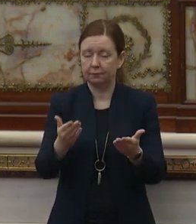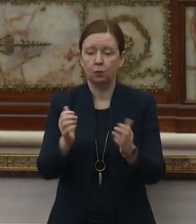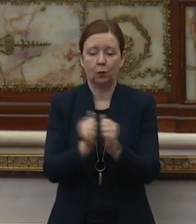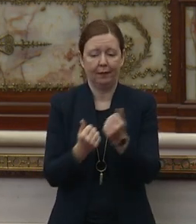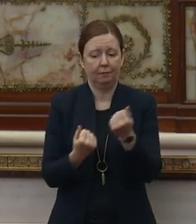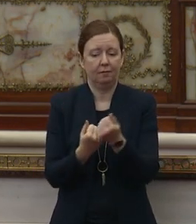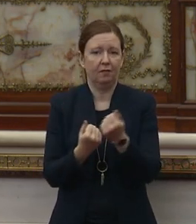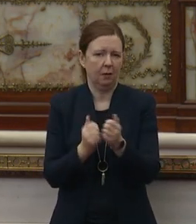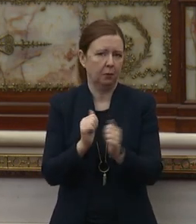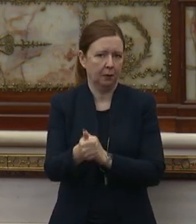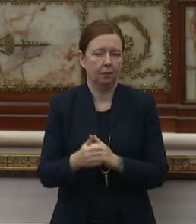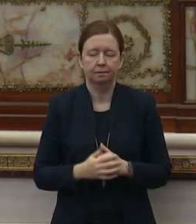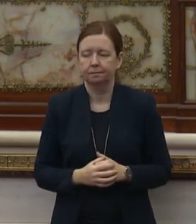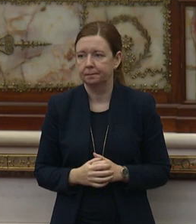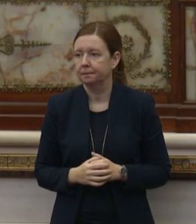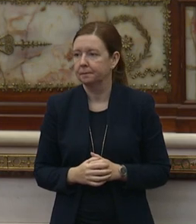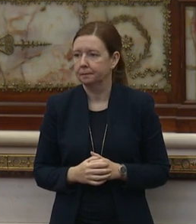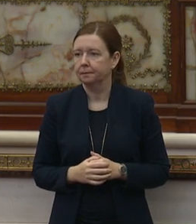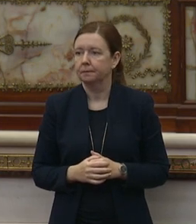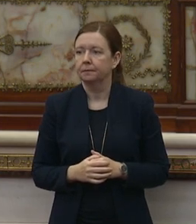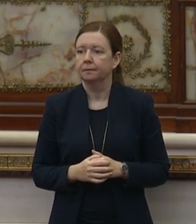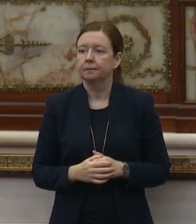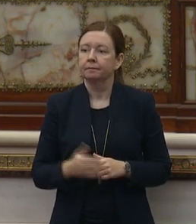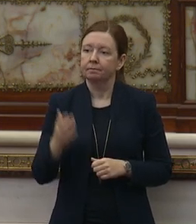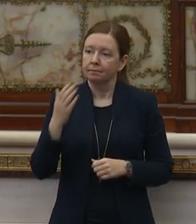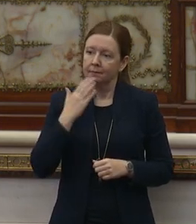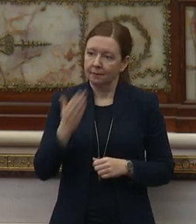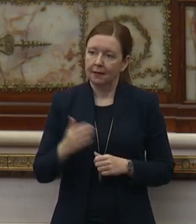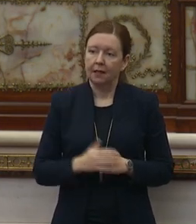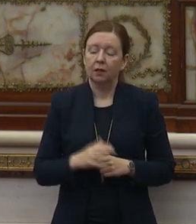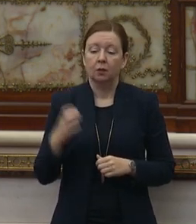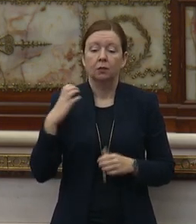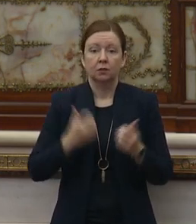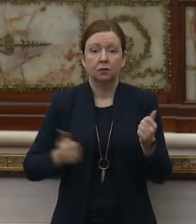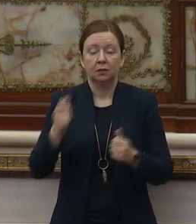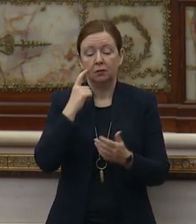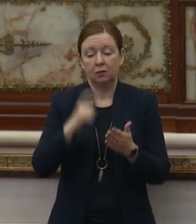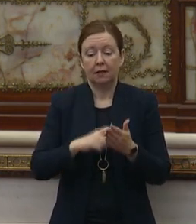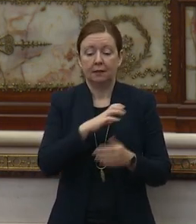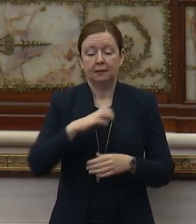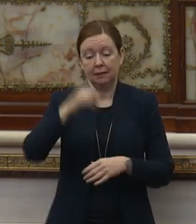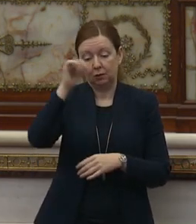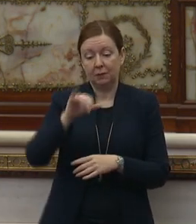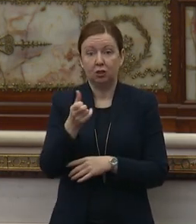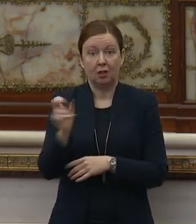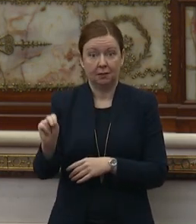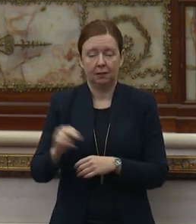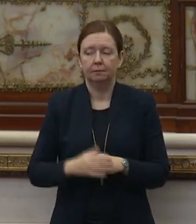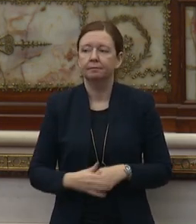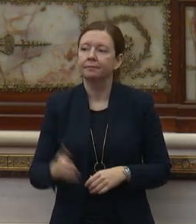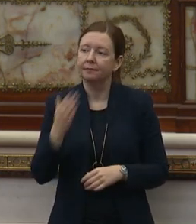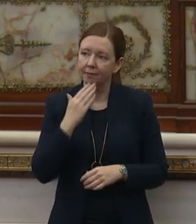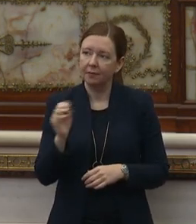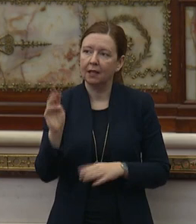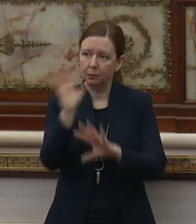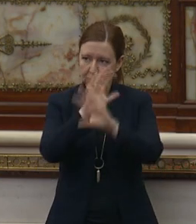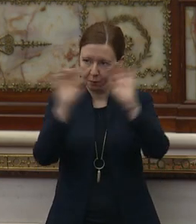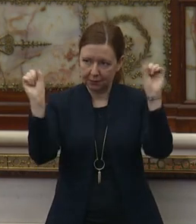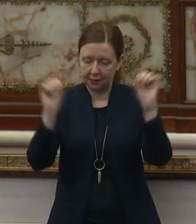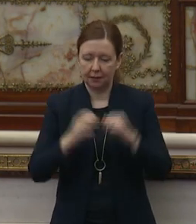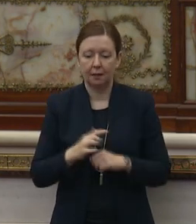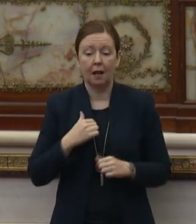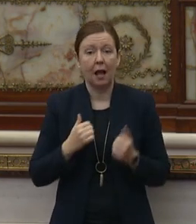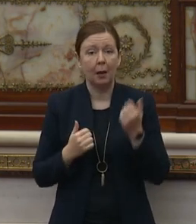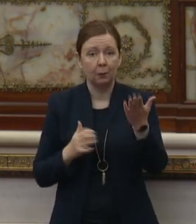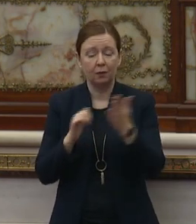with a favorable recommendation. Thank you. Chair again recognizes Councilman Johnson. Thank you, Mr. President. I